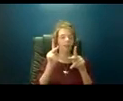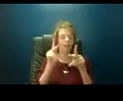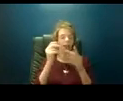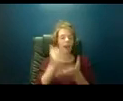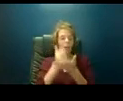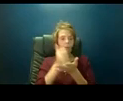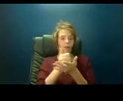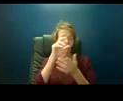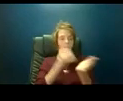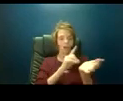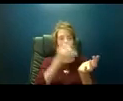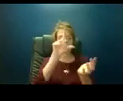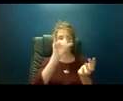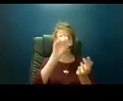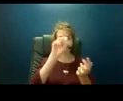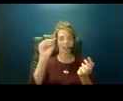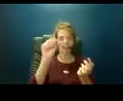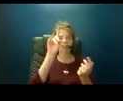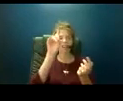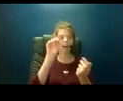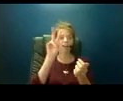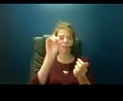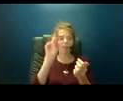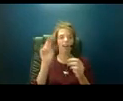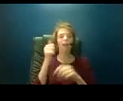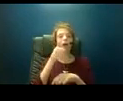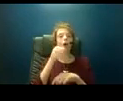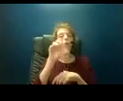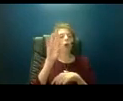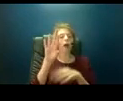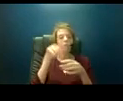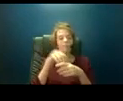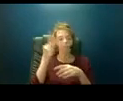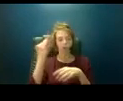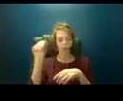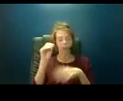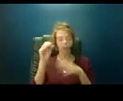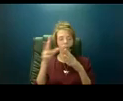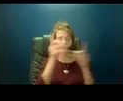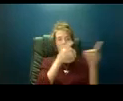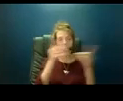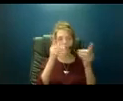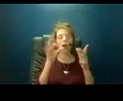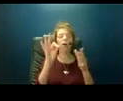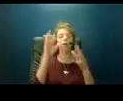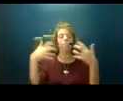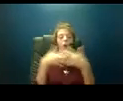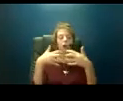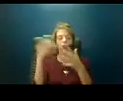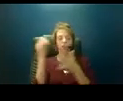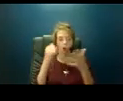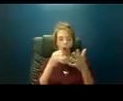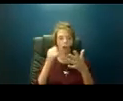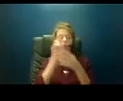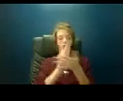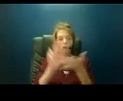Donovan. Rob is based in Richmond, Virginia, and is the Director of Partners in the Arts at the University of Richmond,